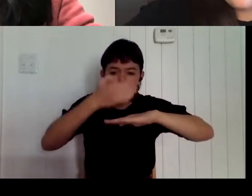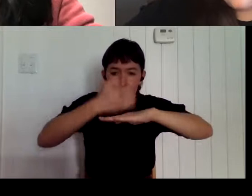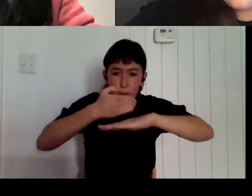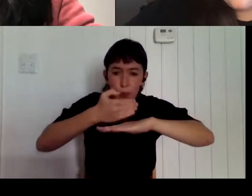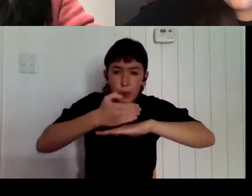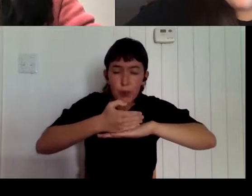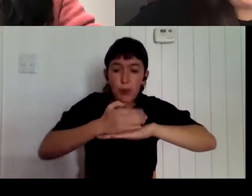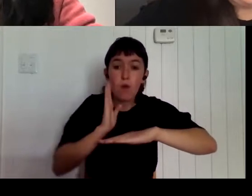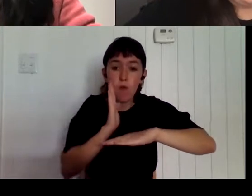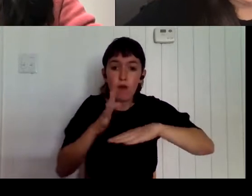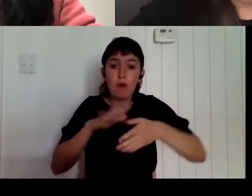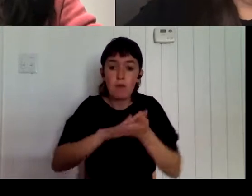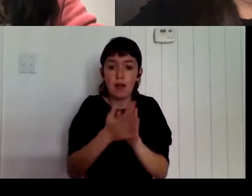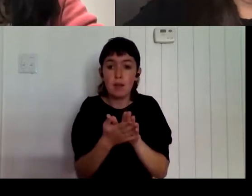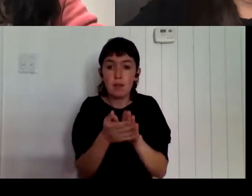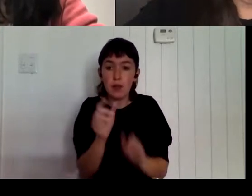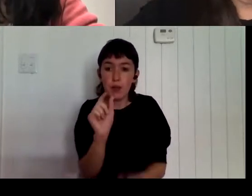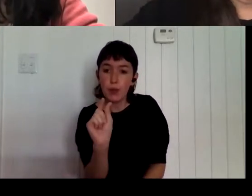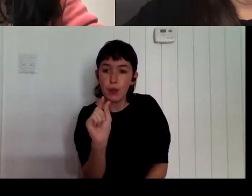jellyfish is what's going to happen.